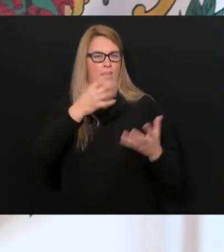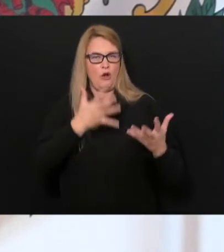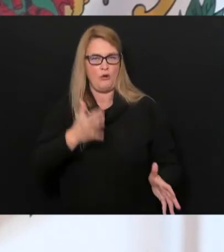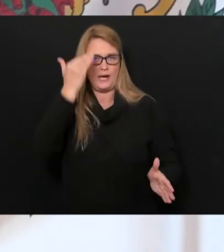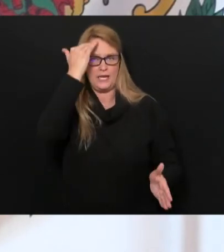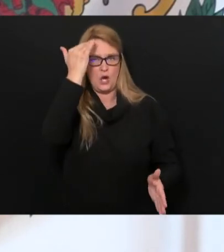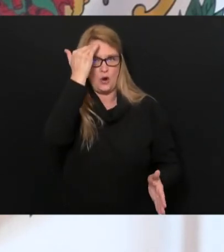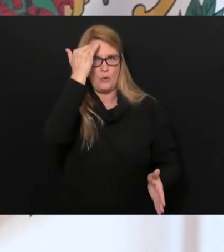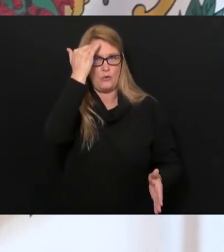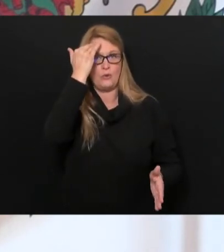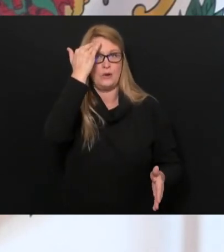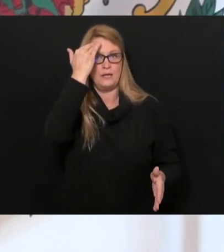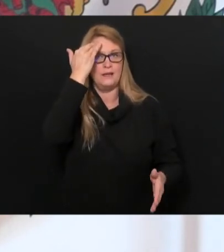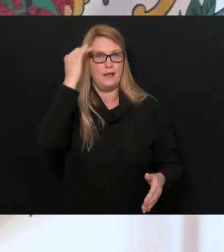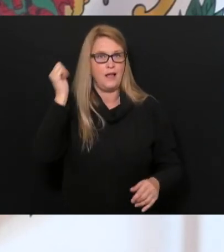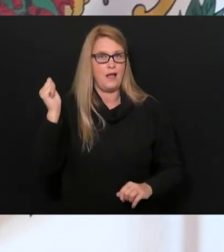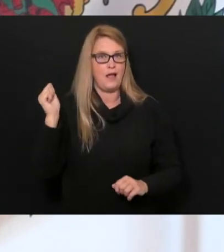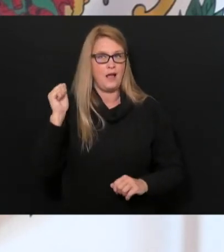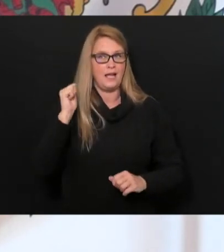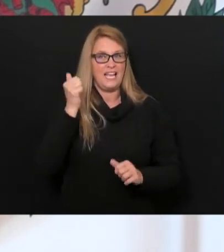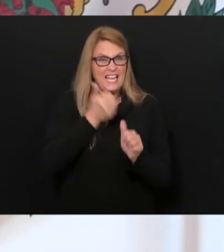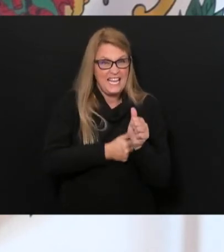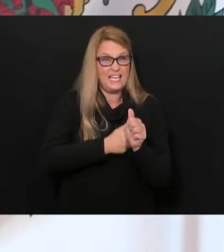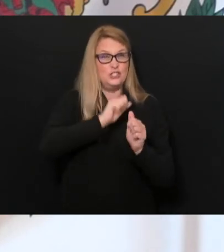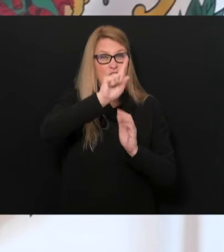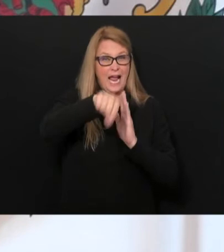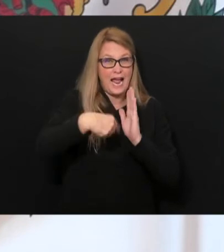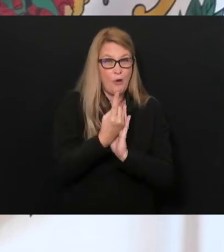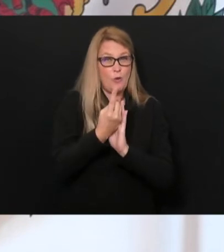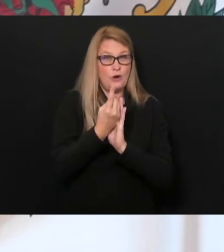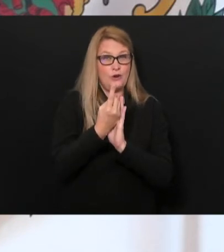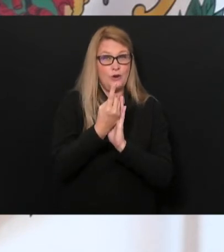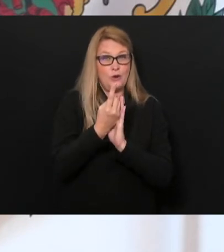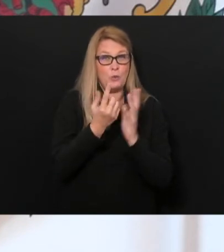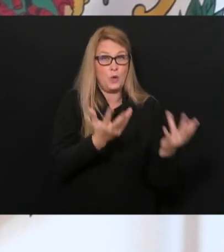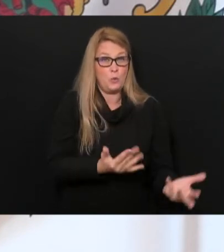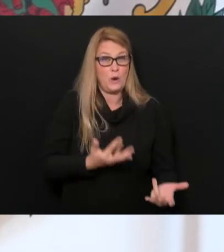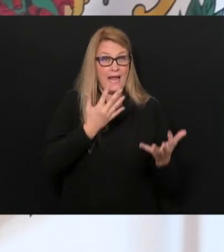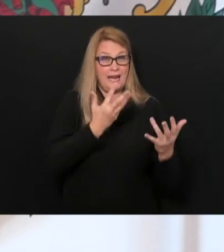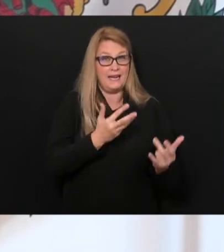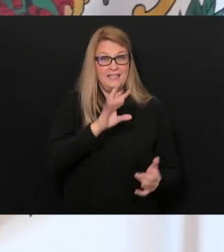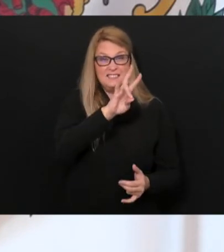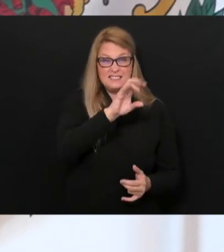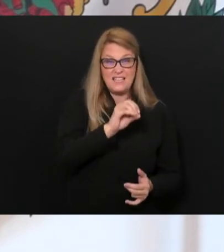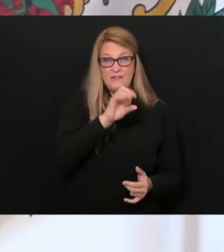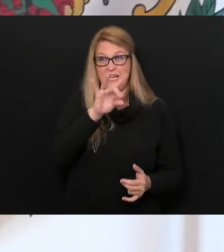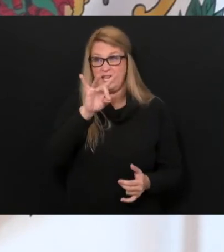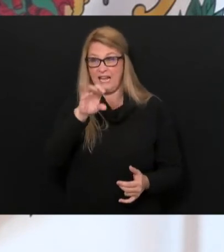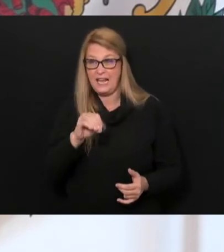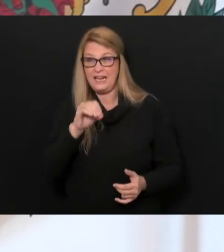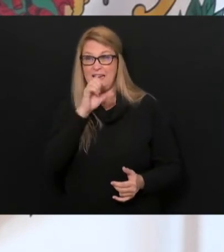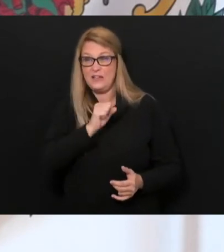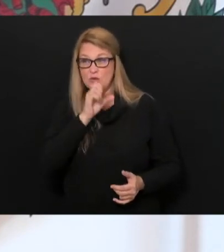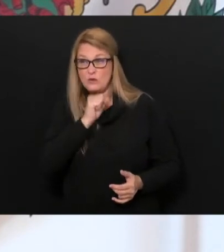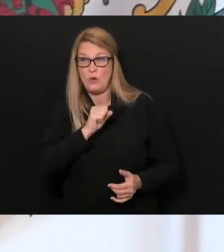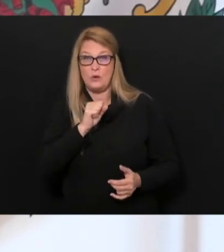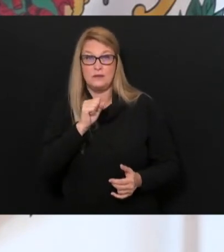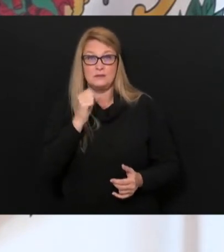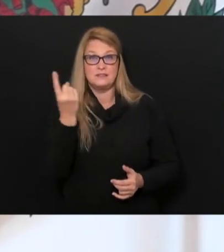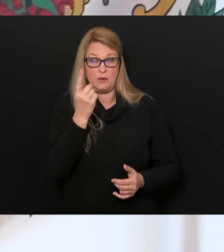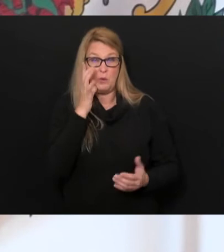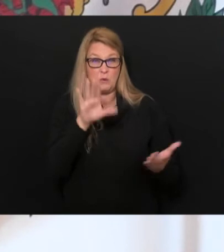that absolutely every hour that goes by that somebody that's 70 or 80 years old that doesn't get this vaccine, somebody's going